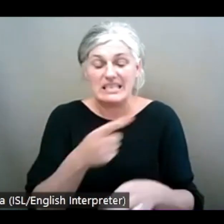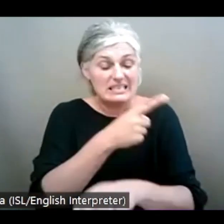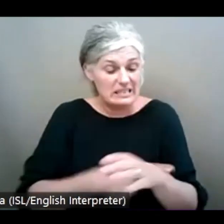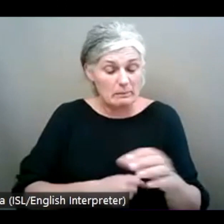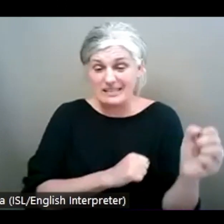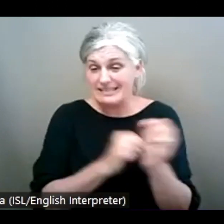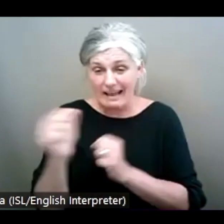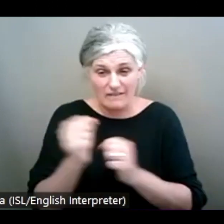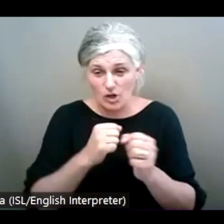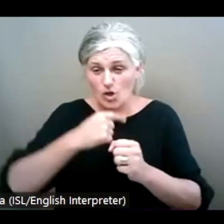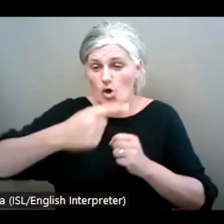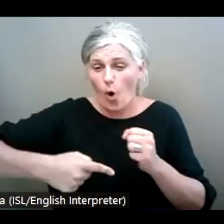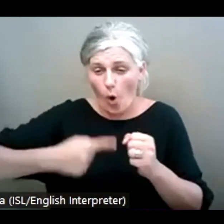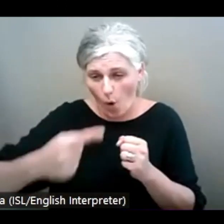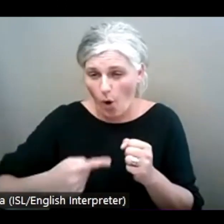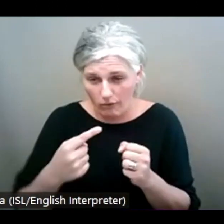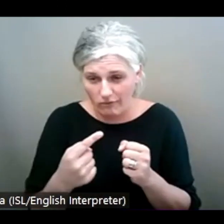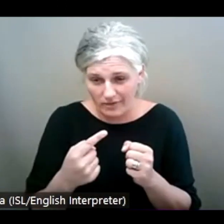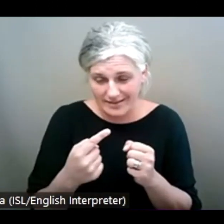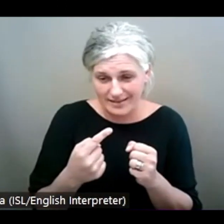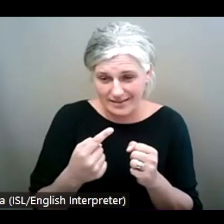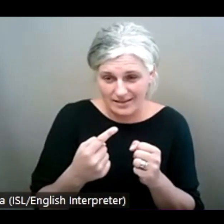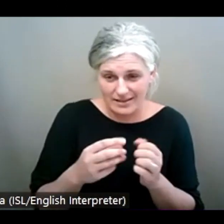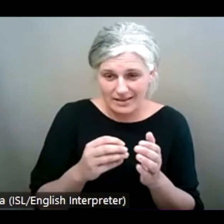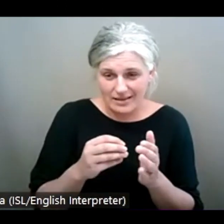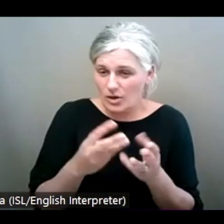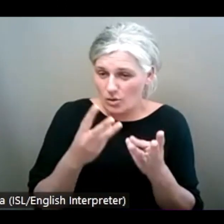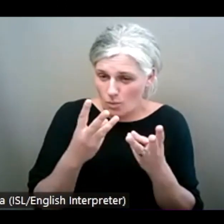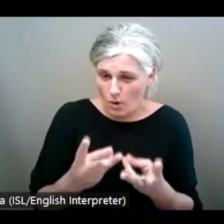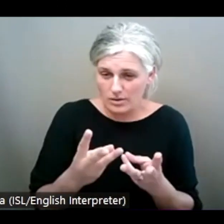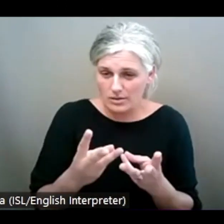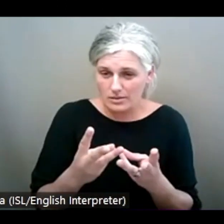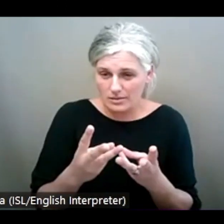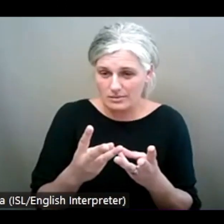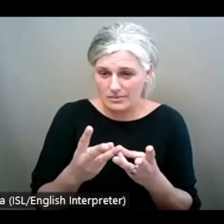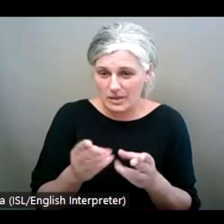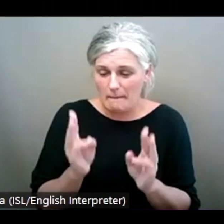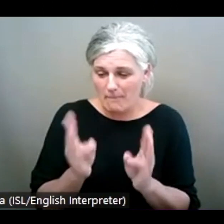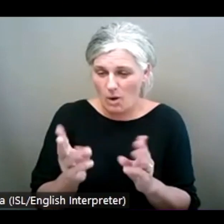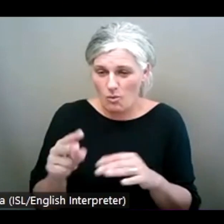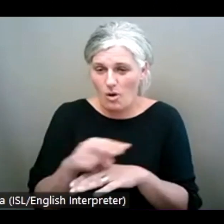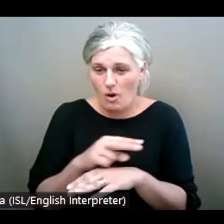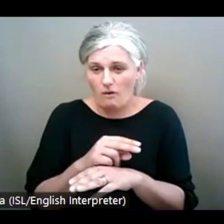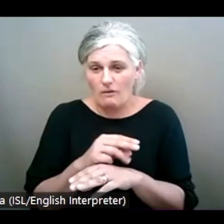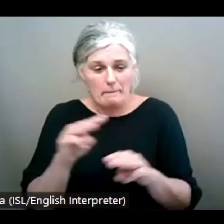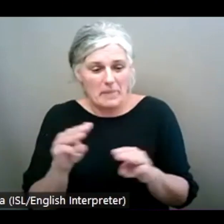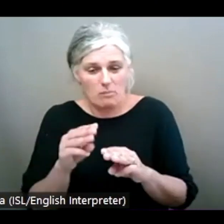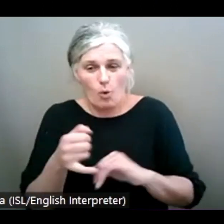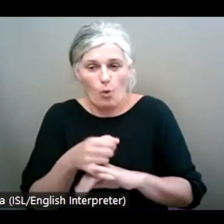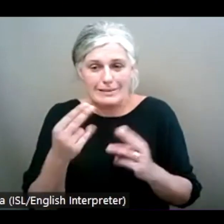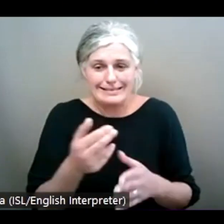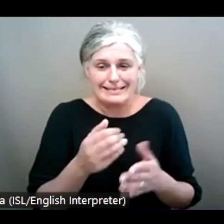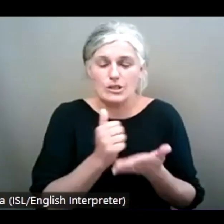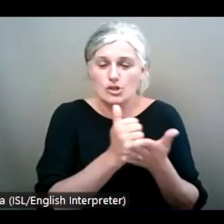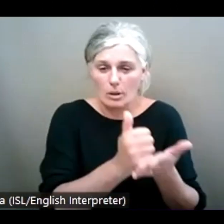always want to have the power over the people that they support, even though